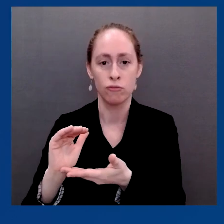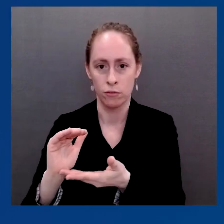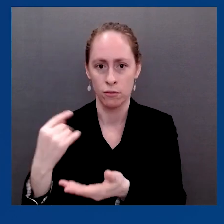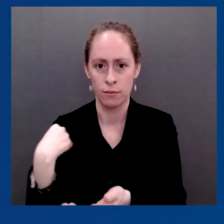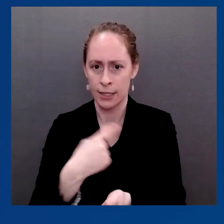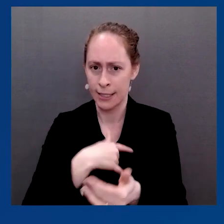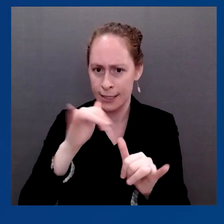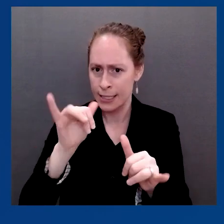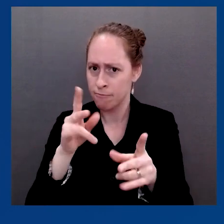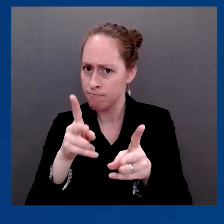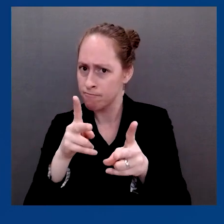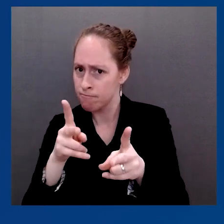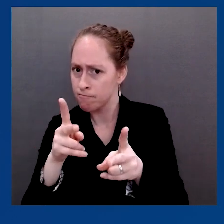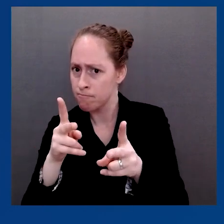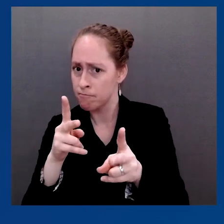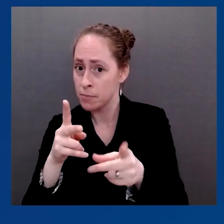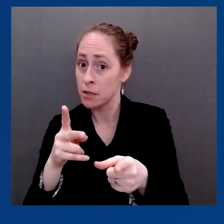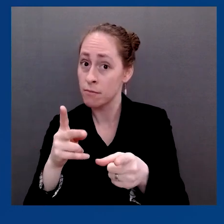question, please.